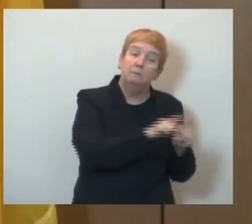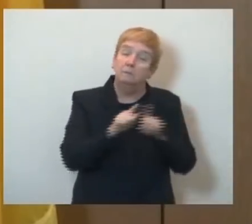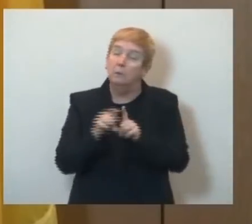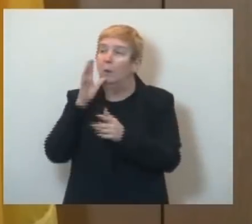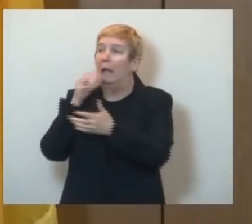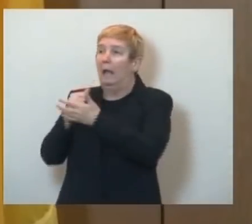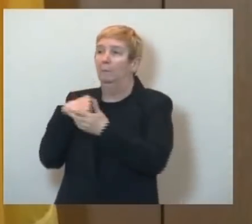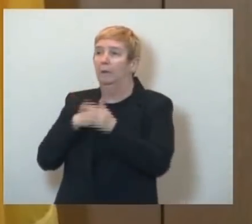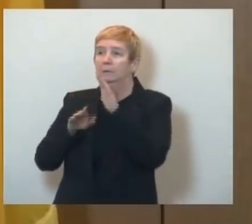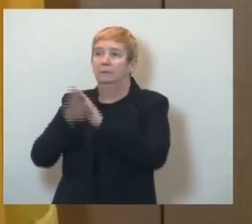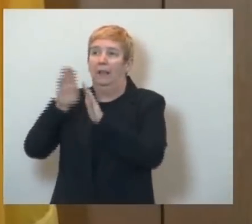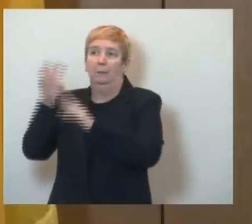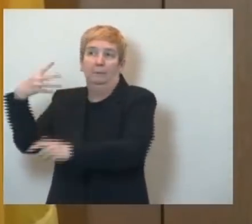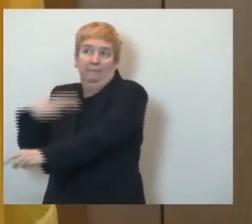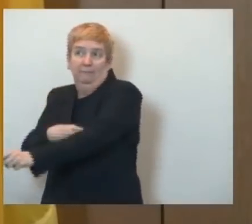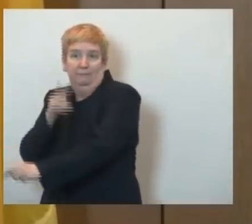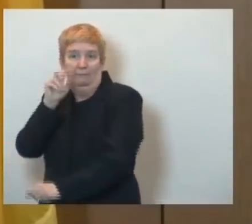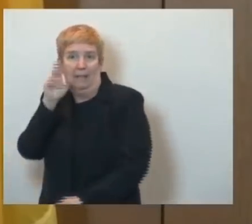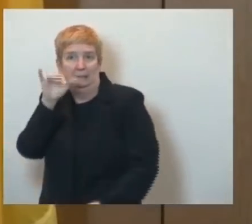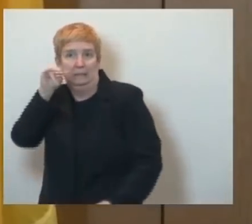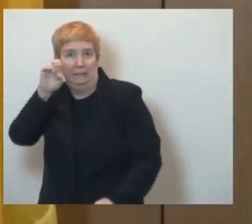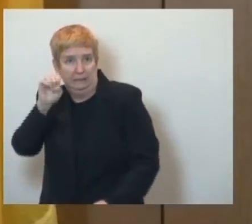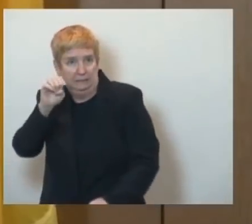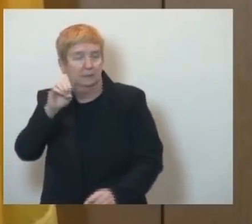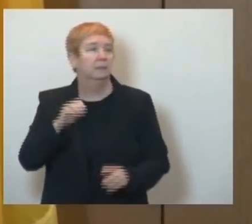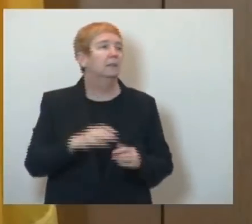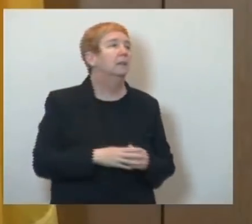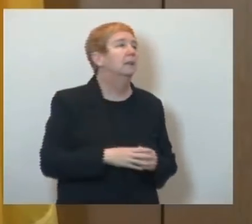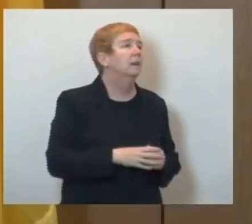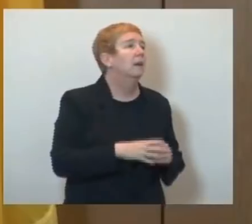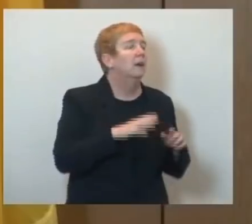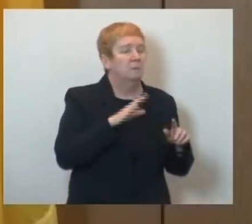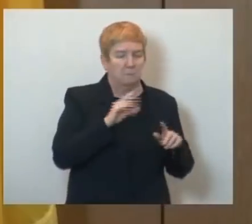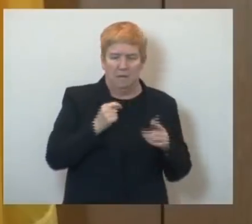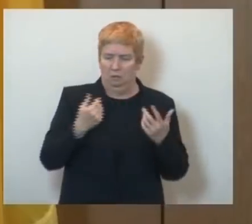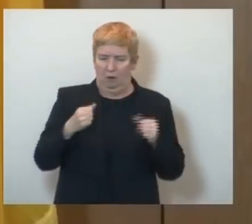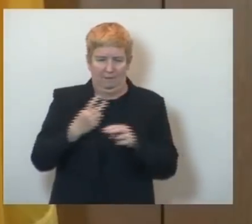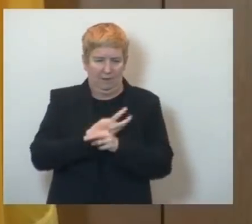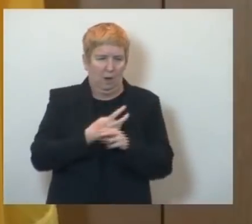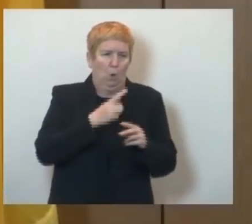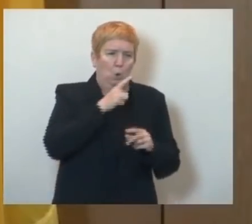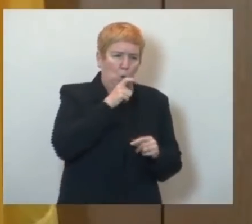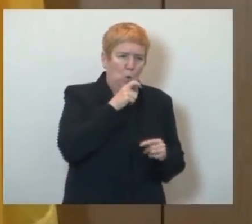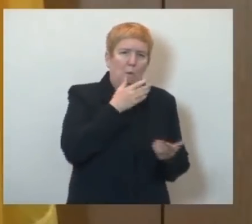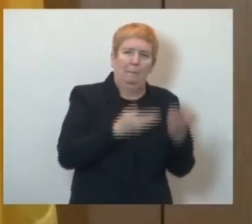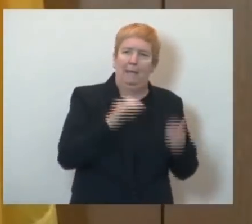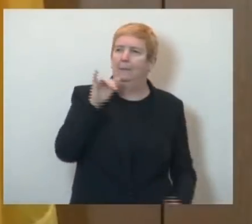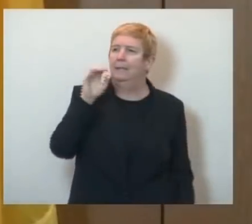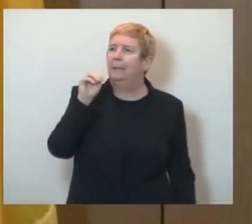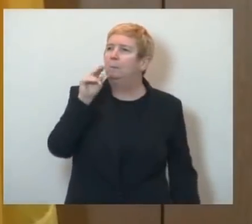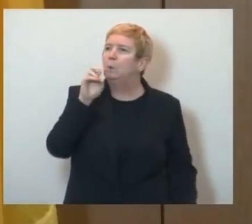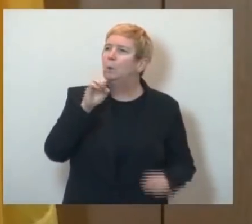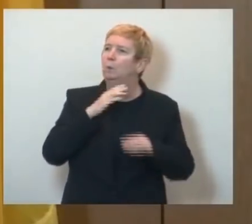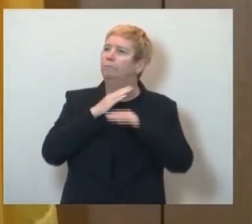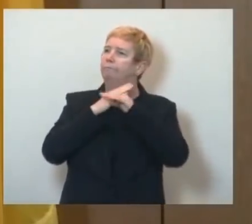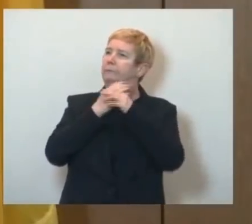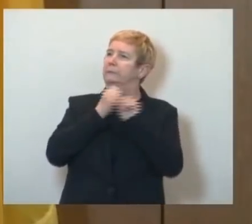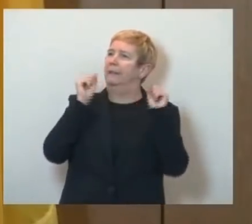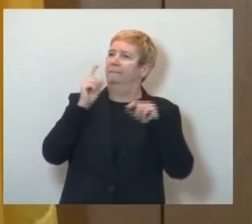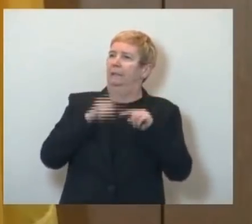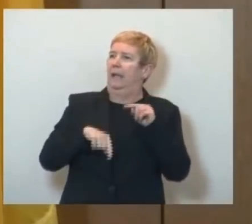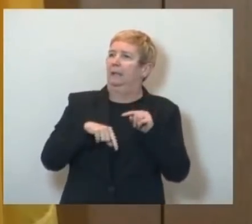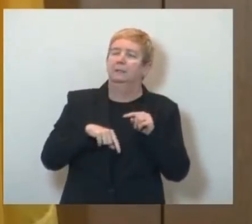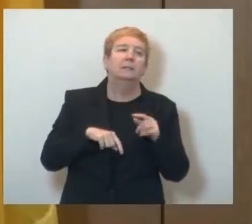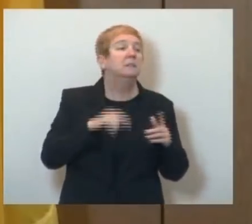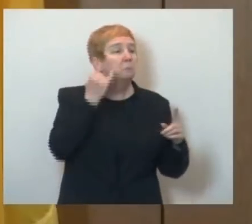of those strategies and aspects, and trying to figure out immunity. So, if we tested one person several times